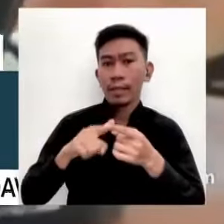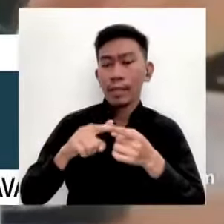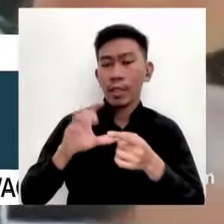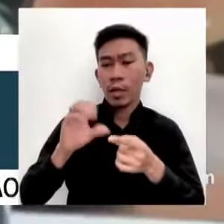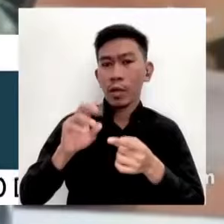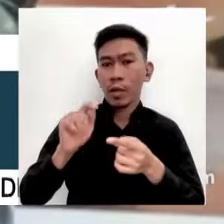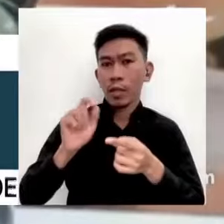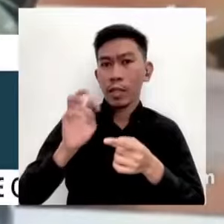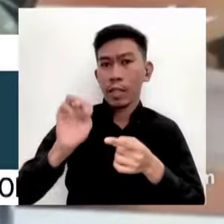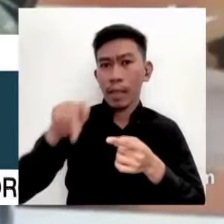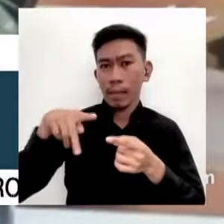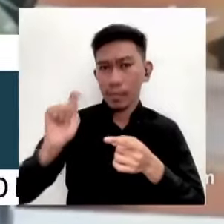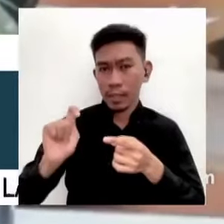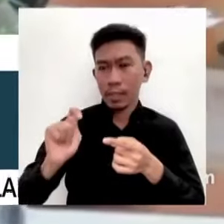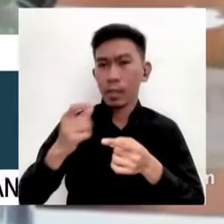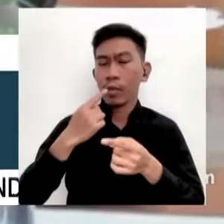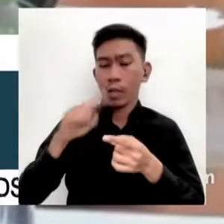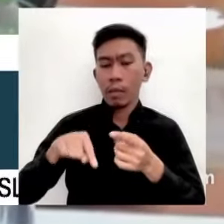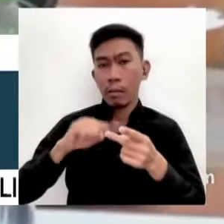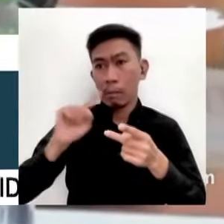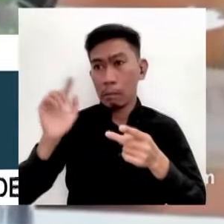honorary chairman of SMNI.